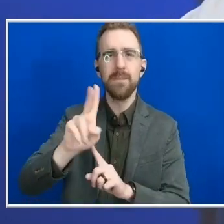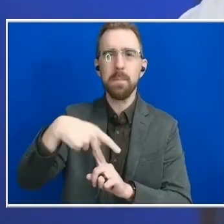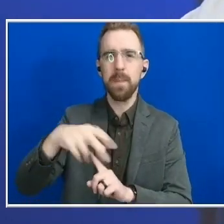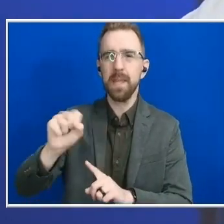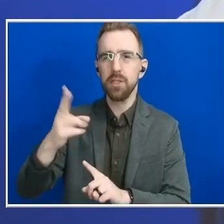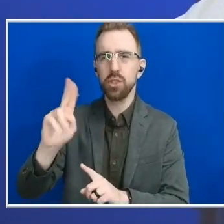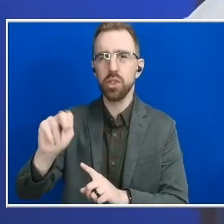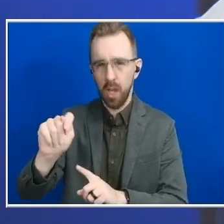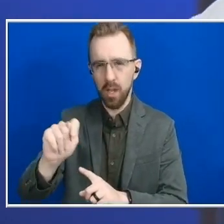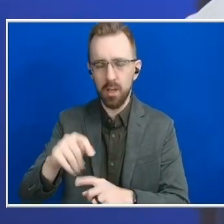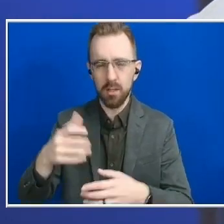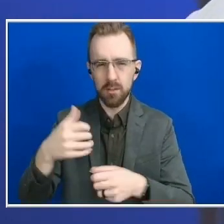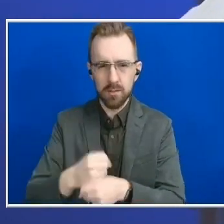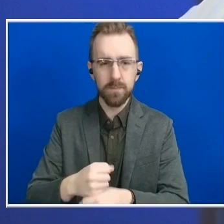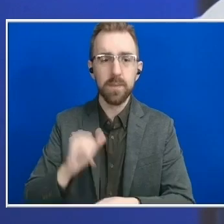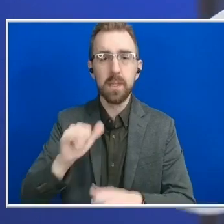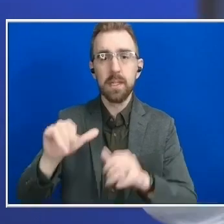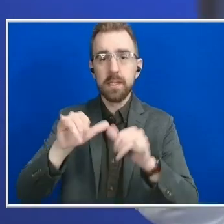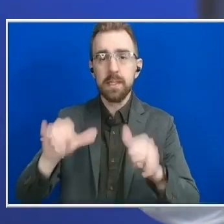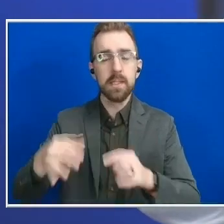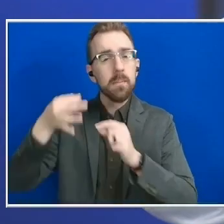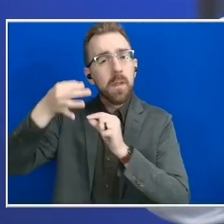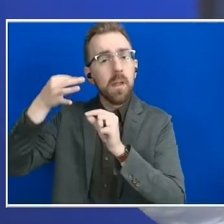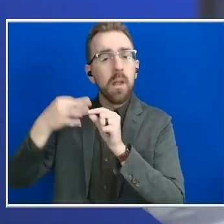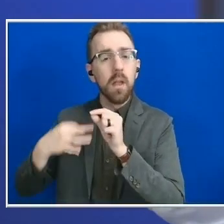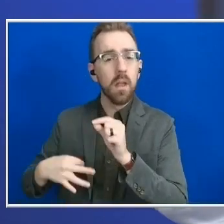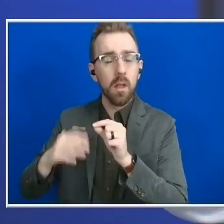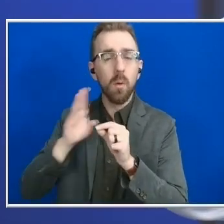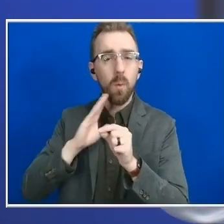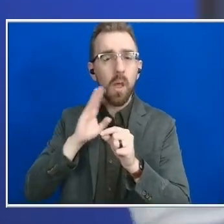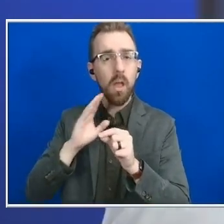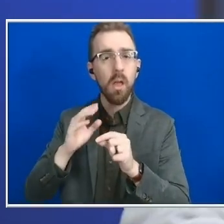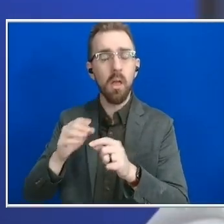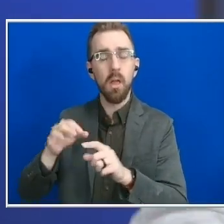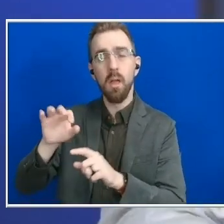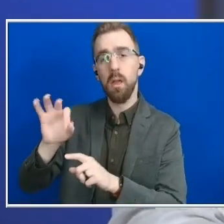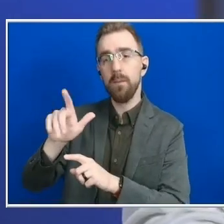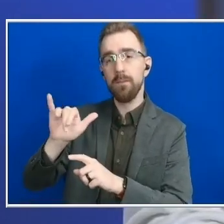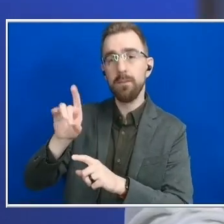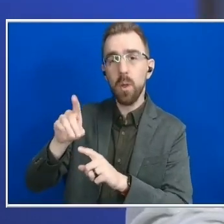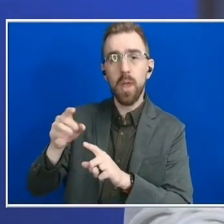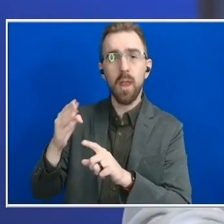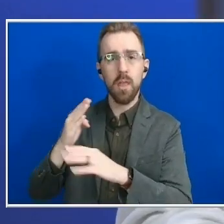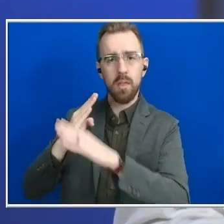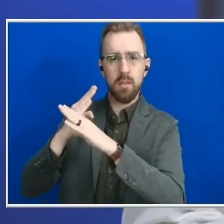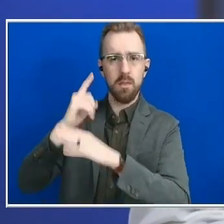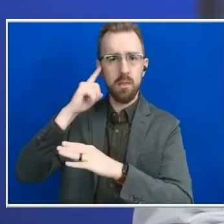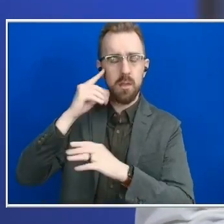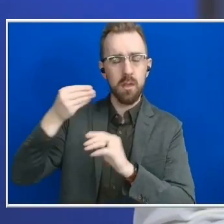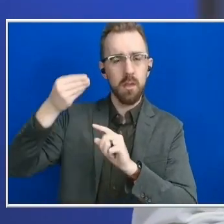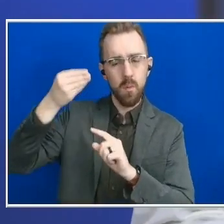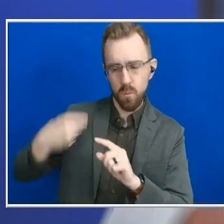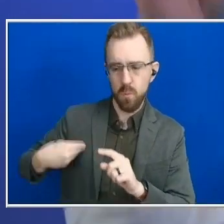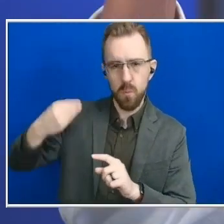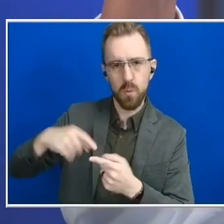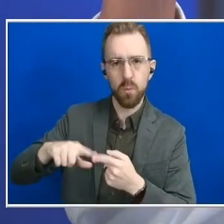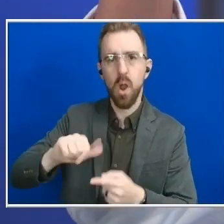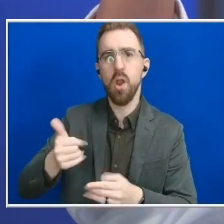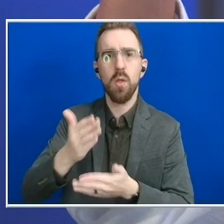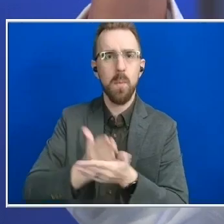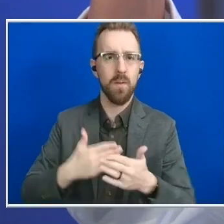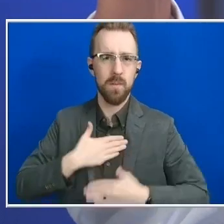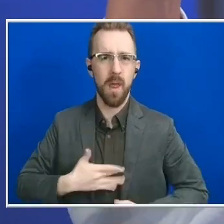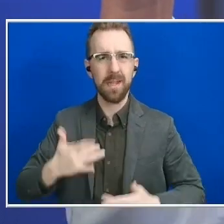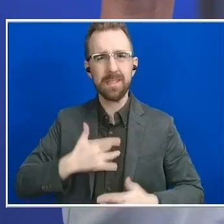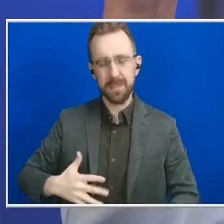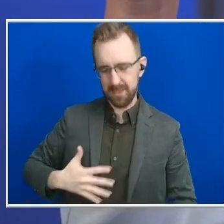will essentially shunt the fluid from the brain compartment down to another area of the body, typically the abdomen, which is why the